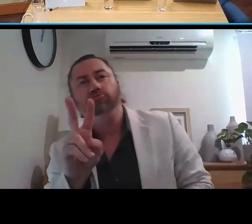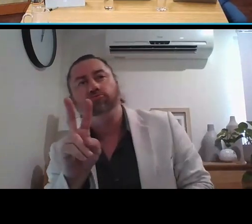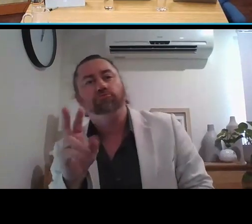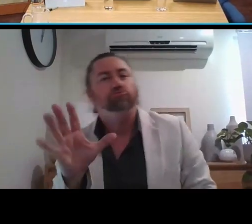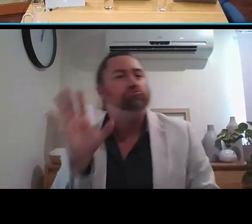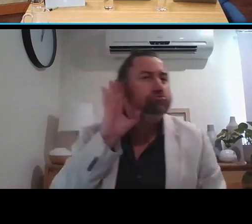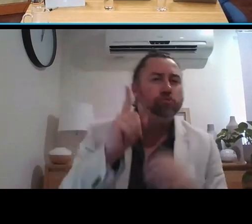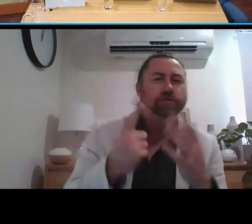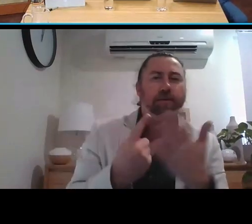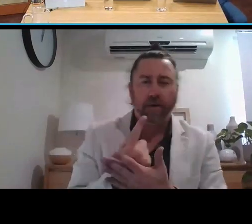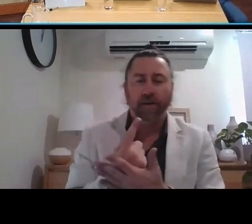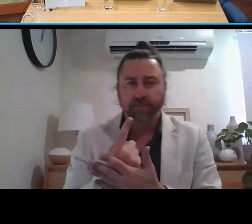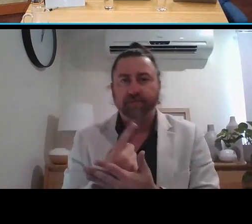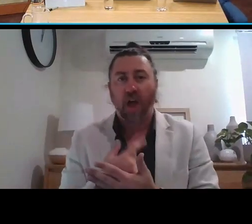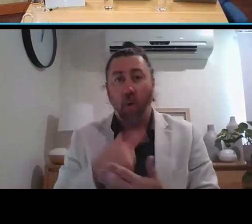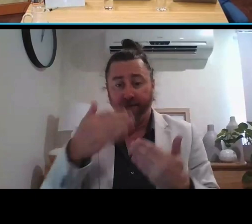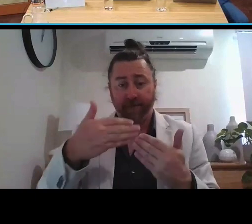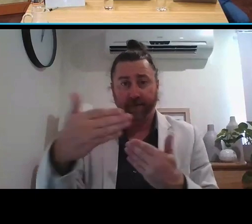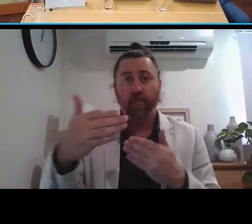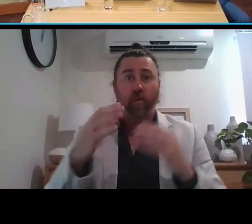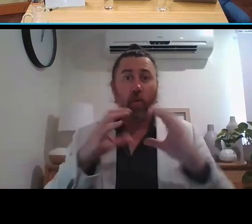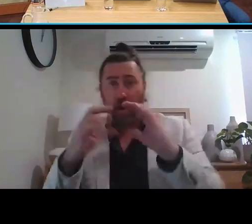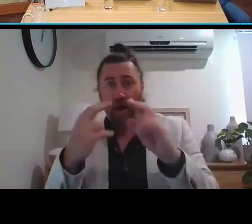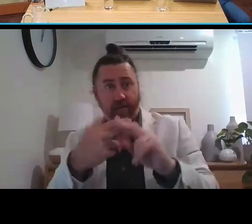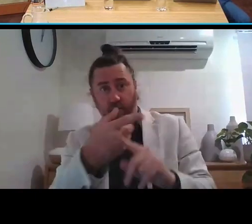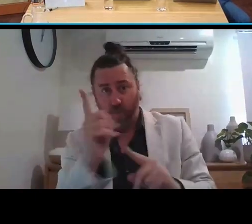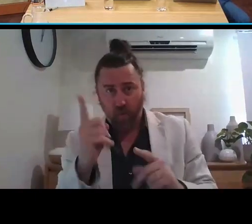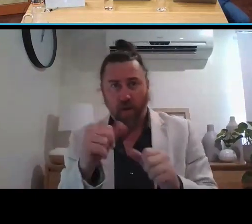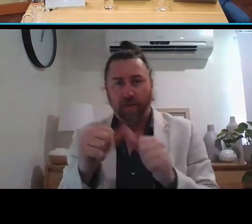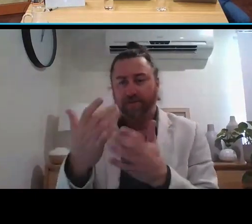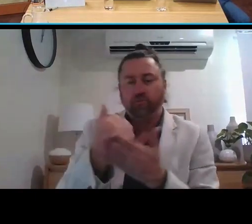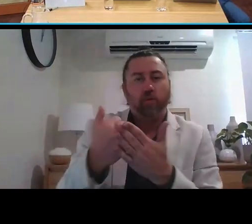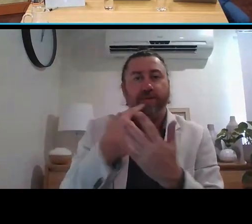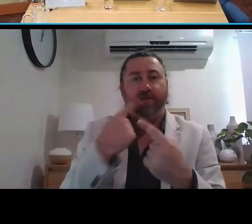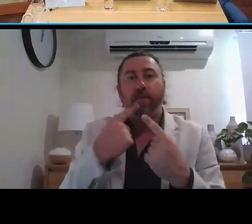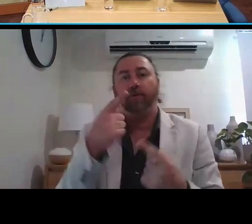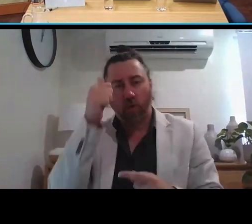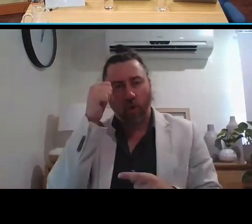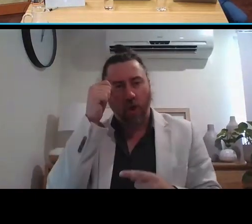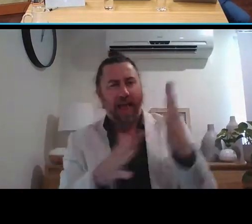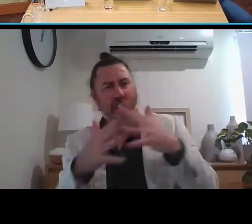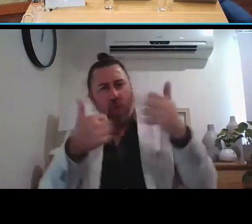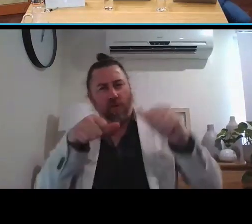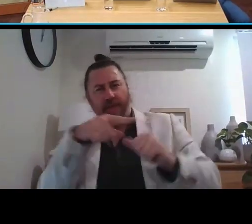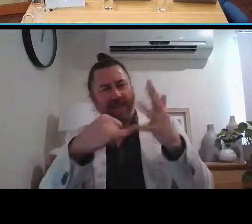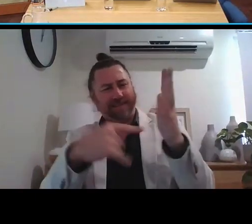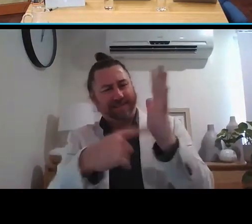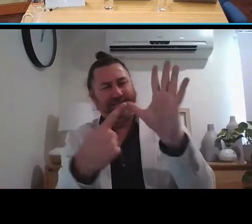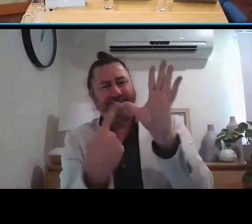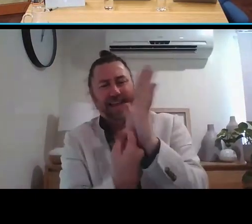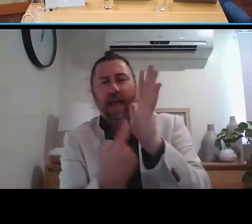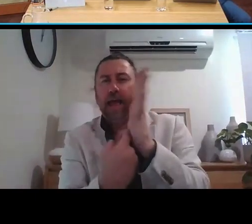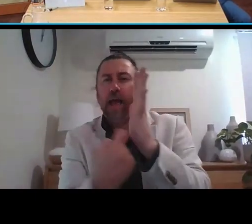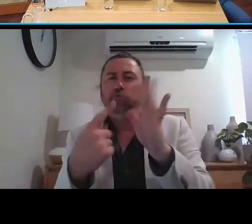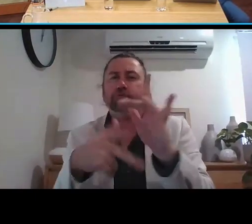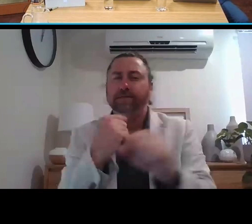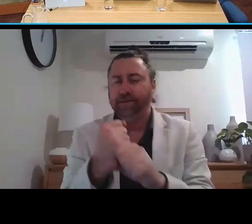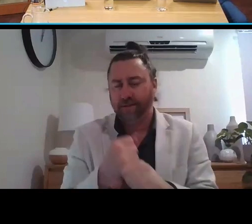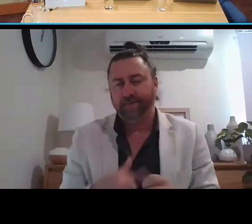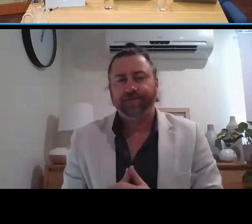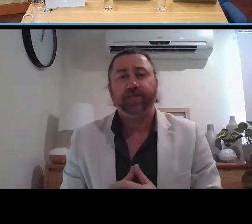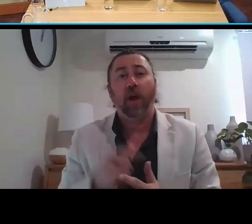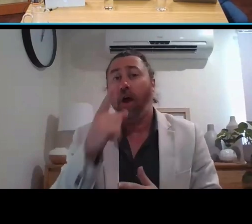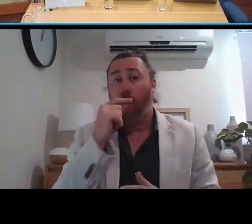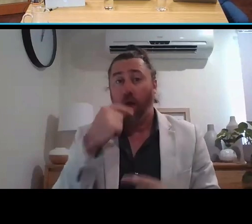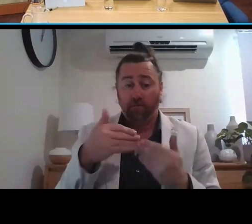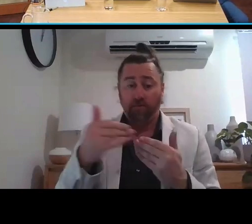and resources that will help you understand and benefit from Star Ratings. I want to encourage you to post your questions in the chat as we go through the